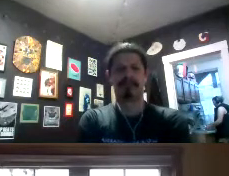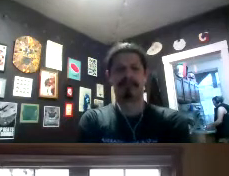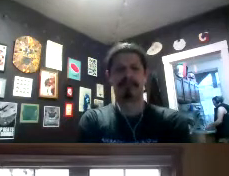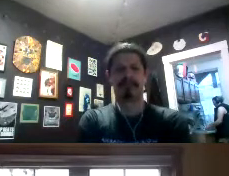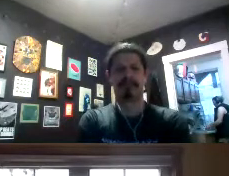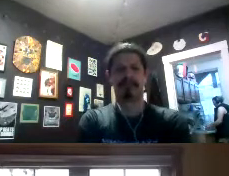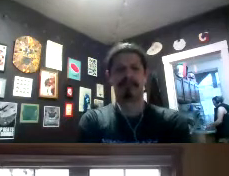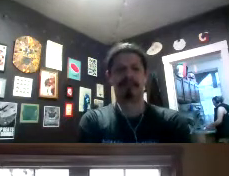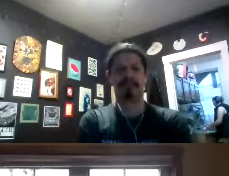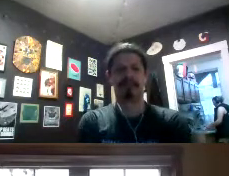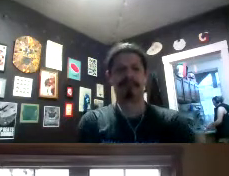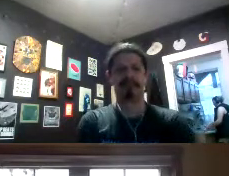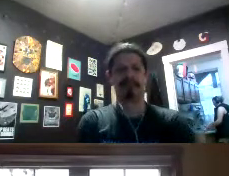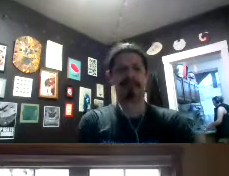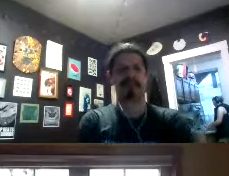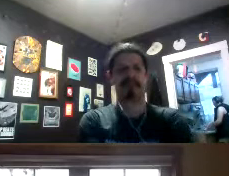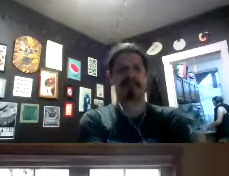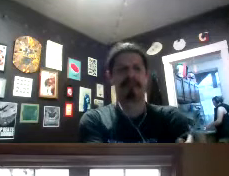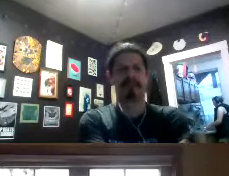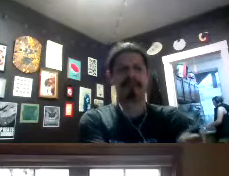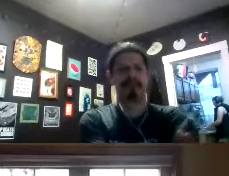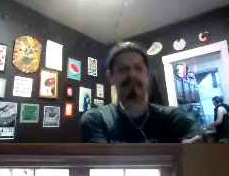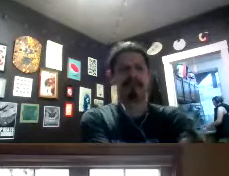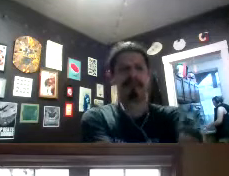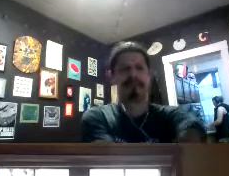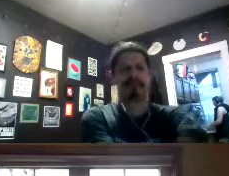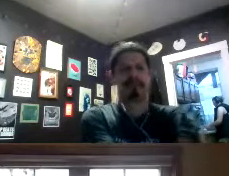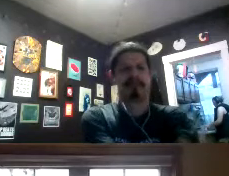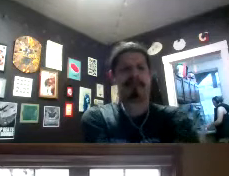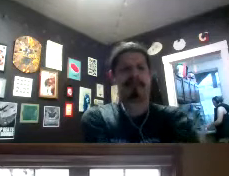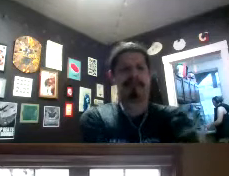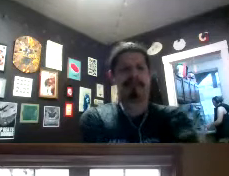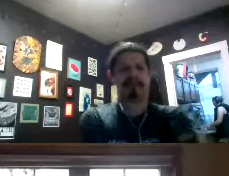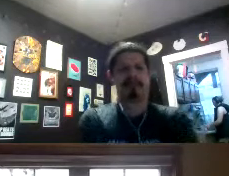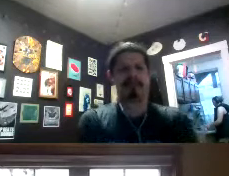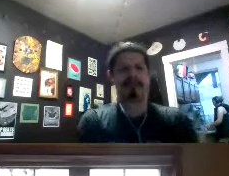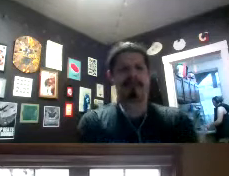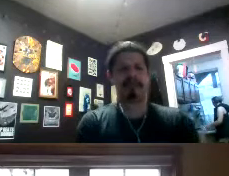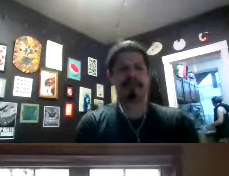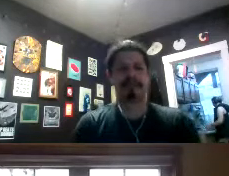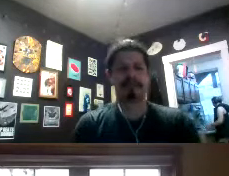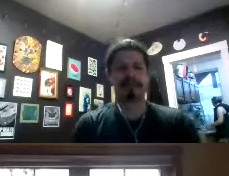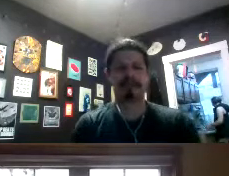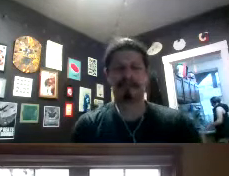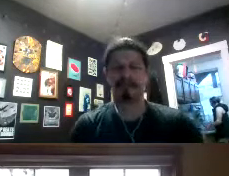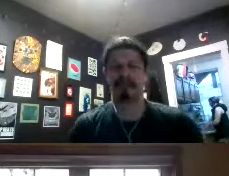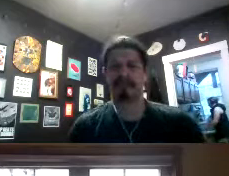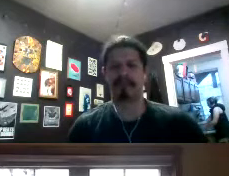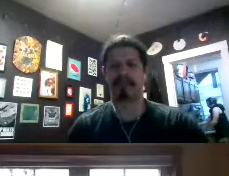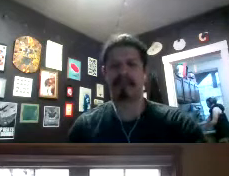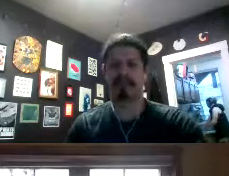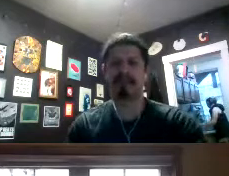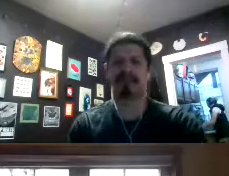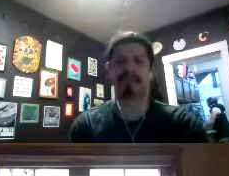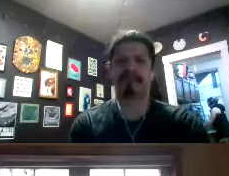less, just right around 1,000 vehicles a day, which is a very nice low volume